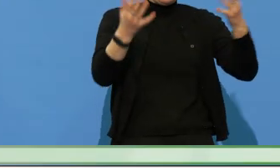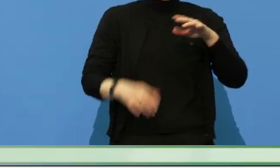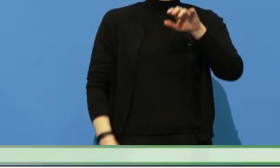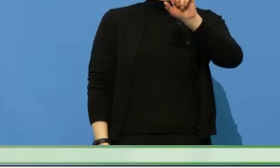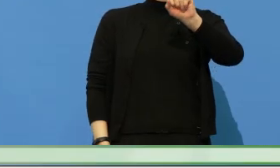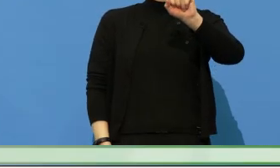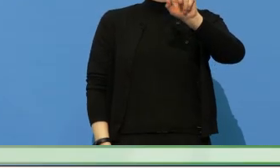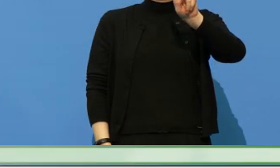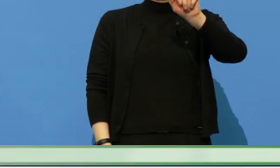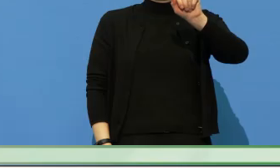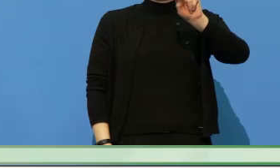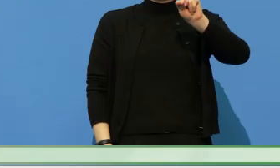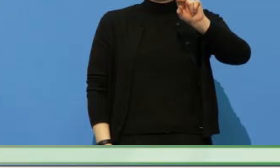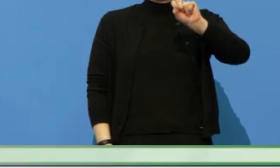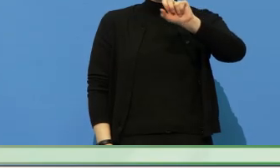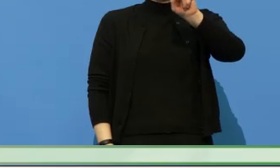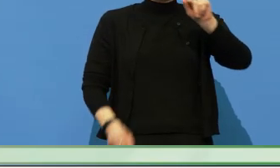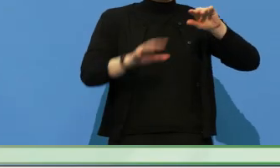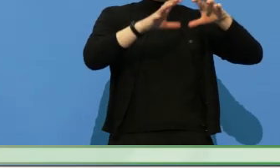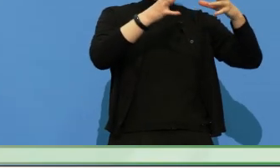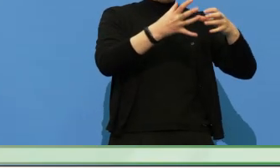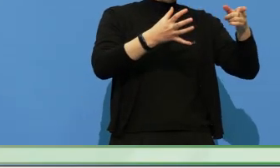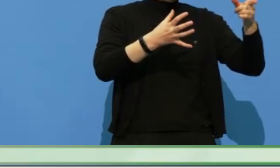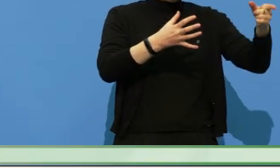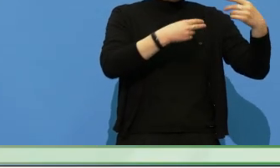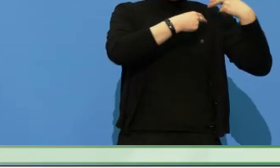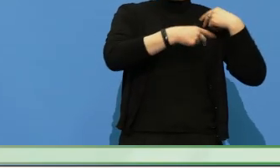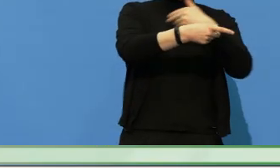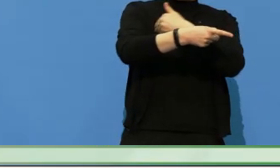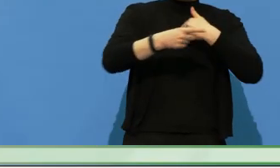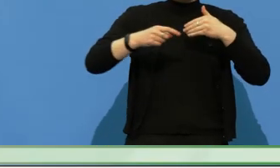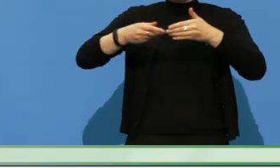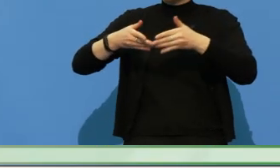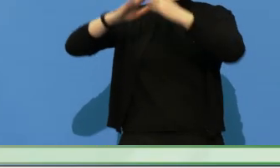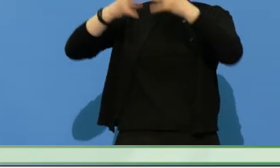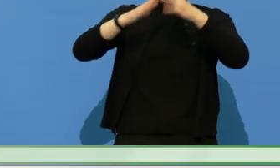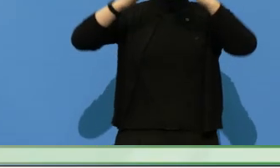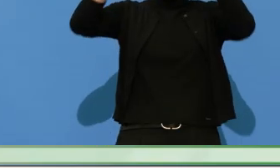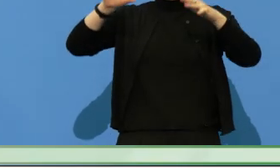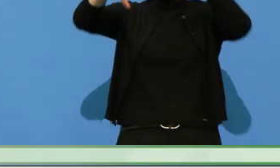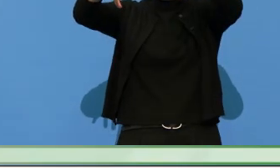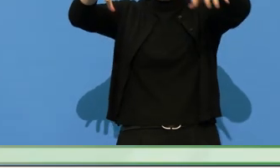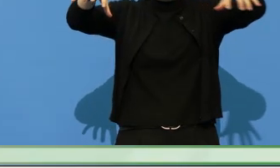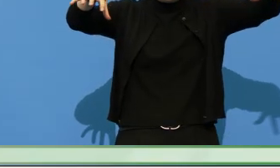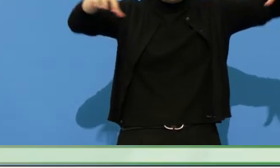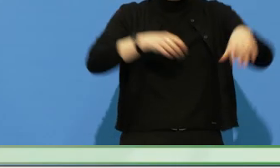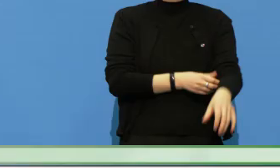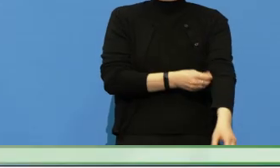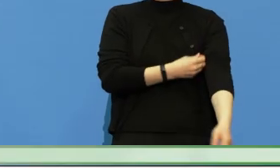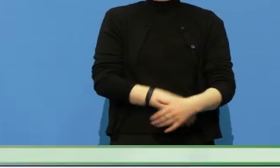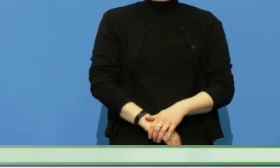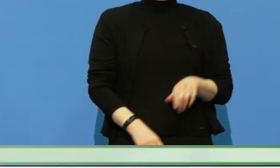who builds offices and residential buildings in Poland. And Skanska don't have their